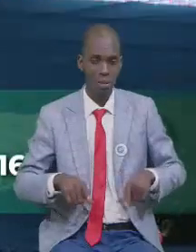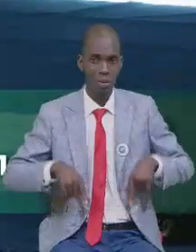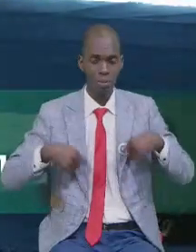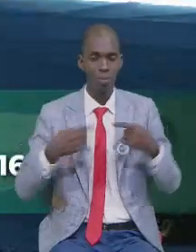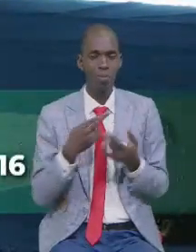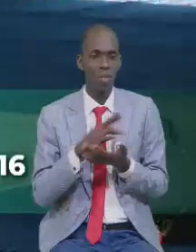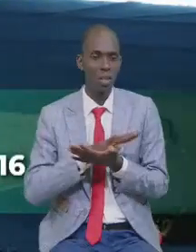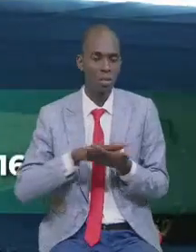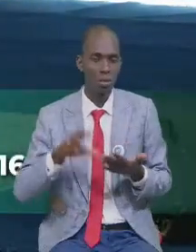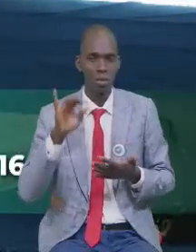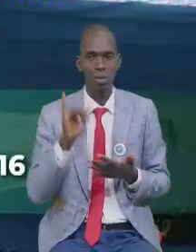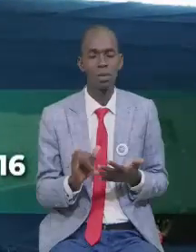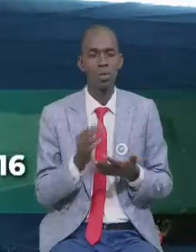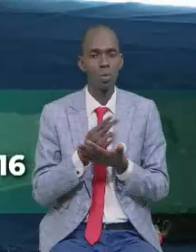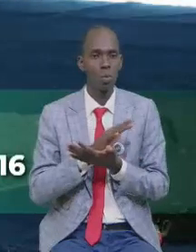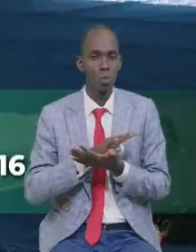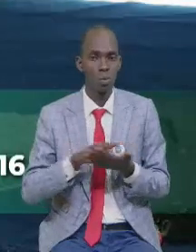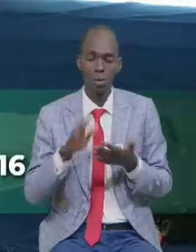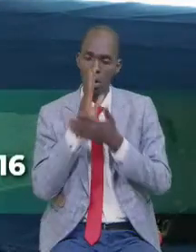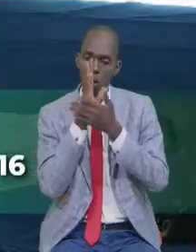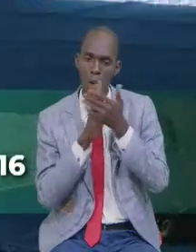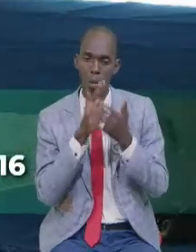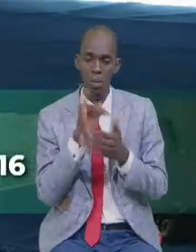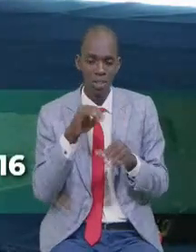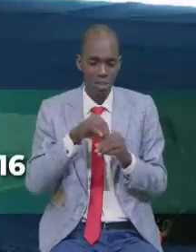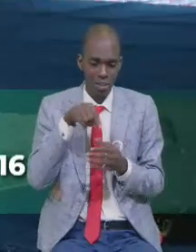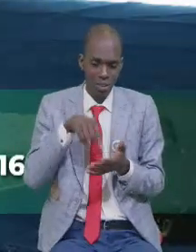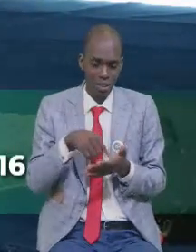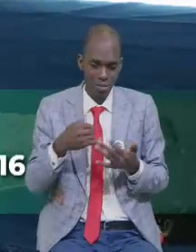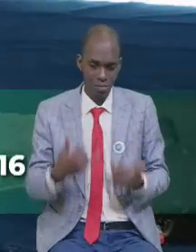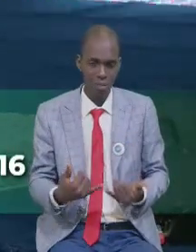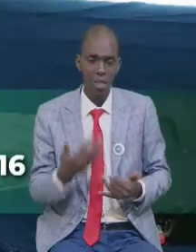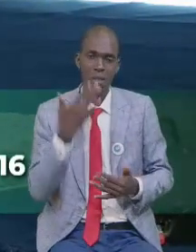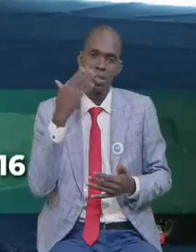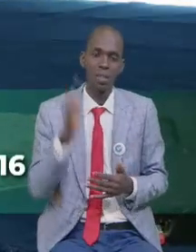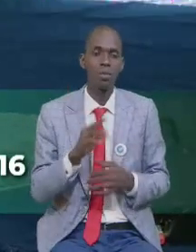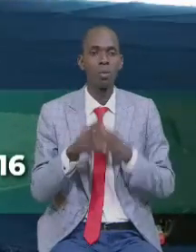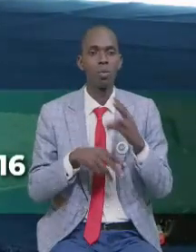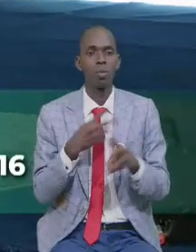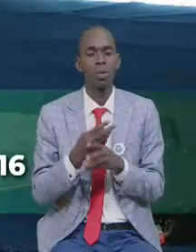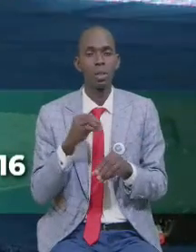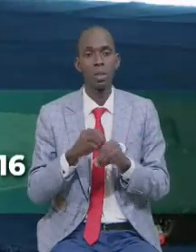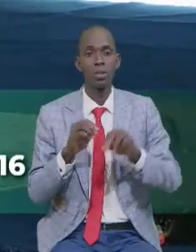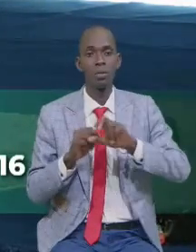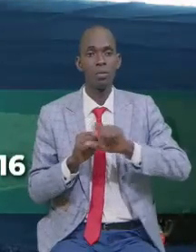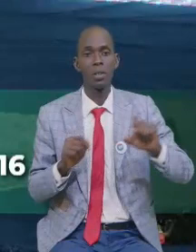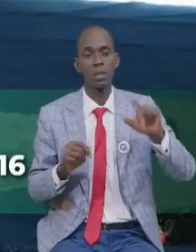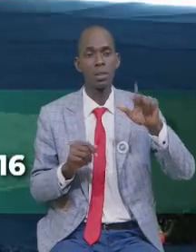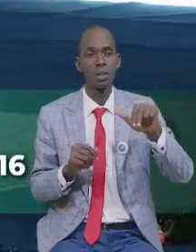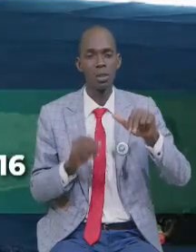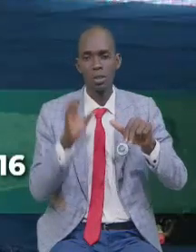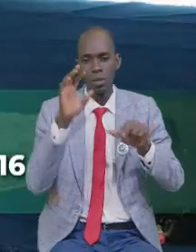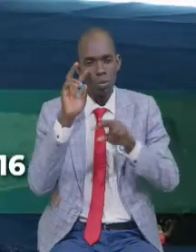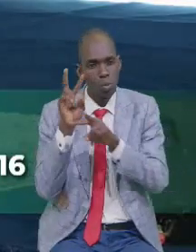soberly in this present world. Verse 13 says, looking for that